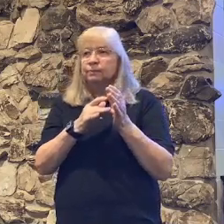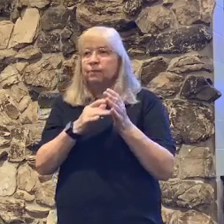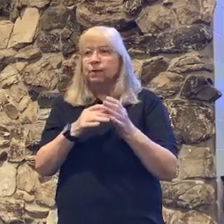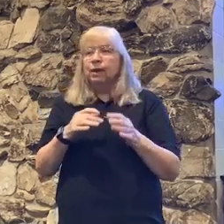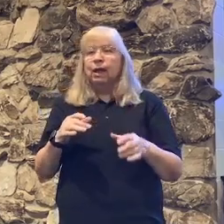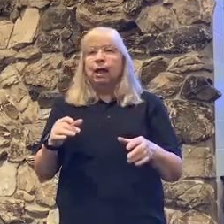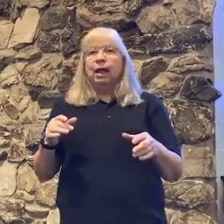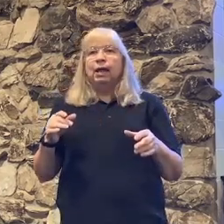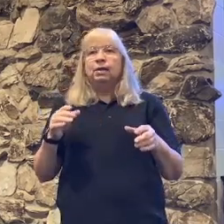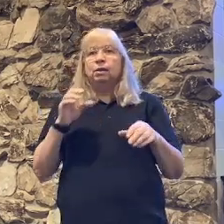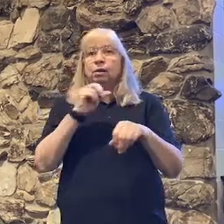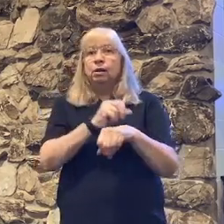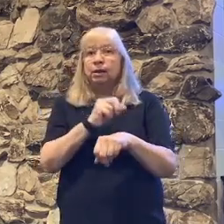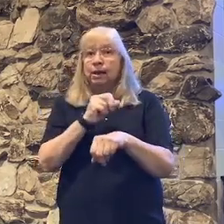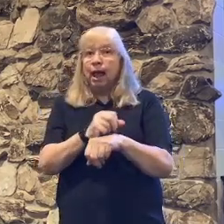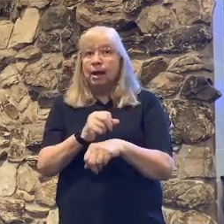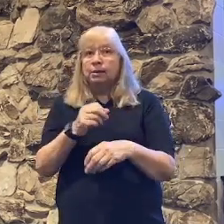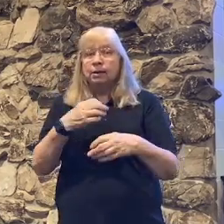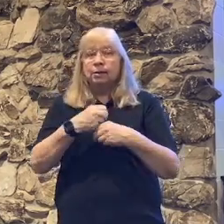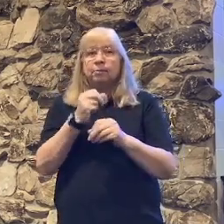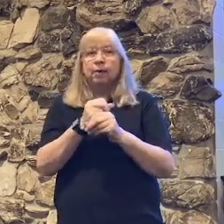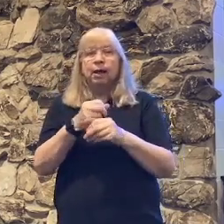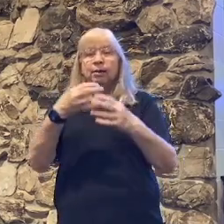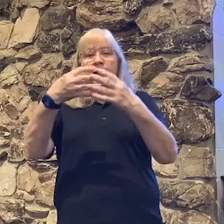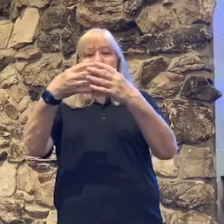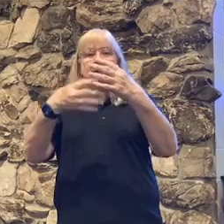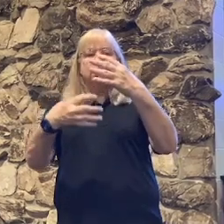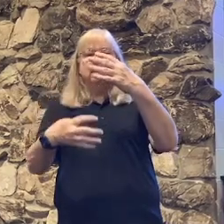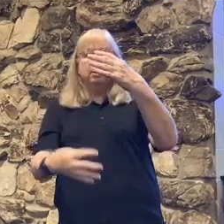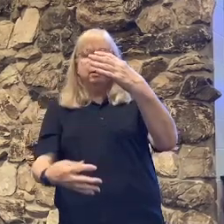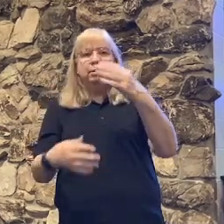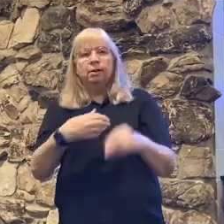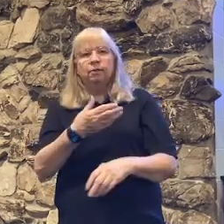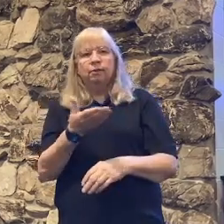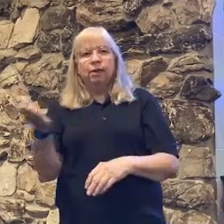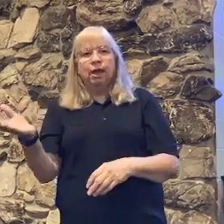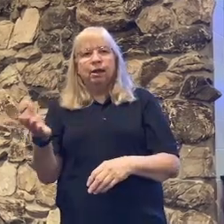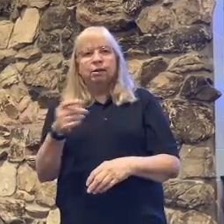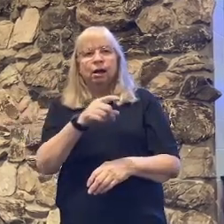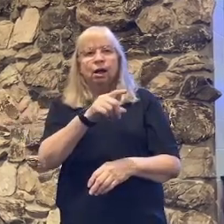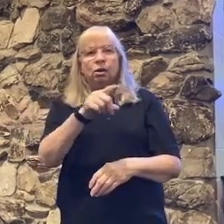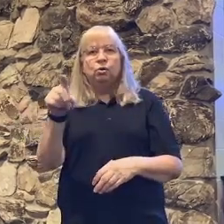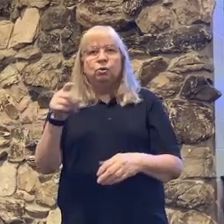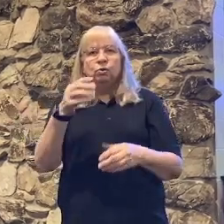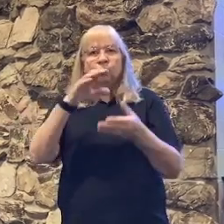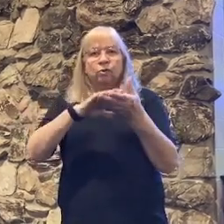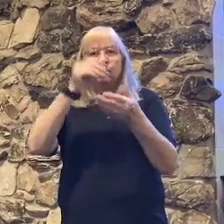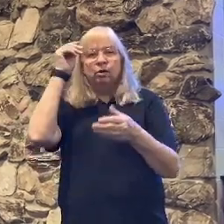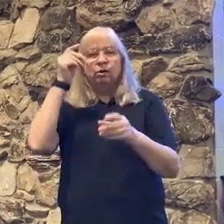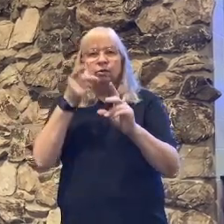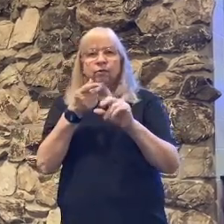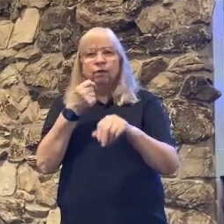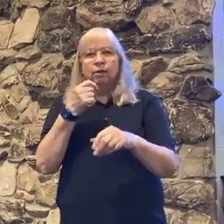And the task is to make that list of things that you've learned from Jesus.